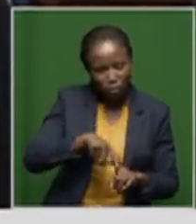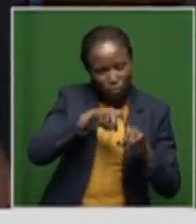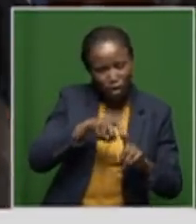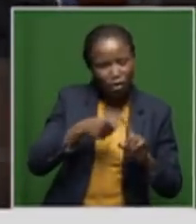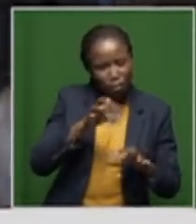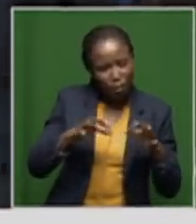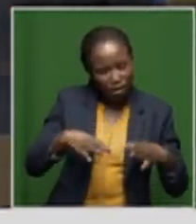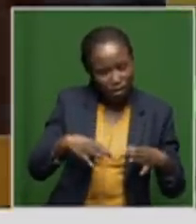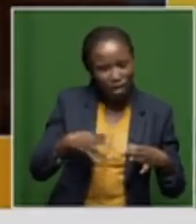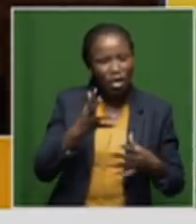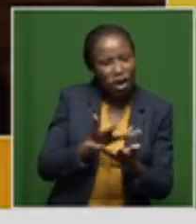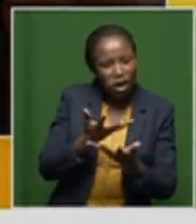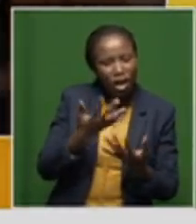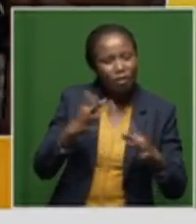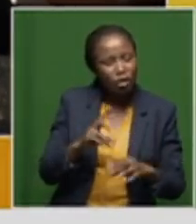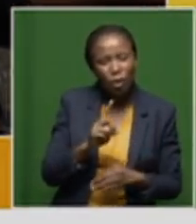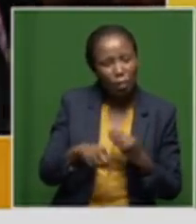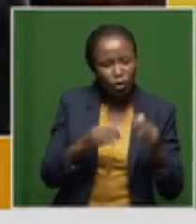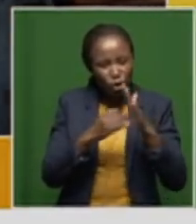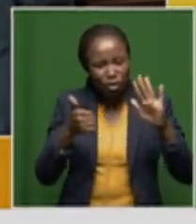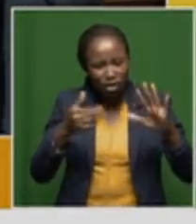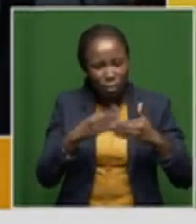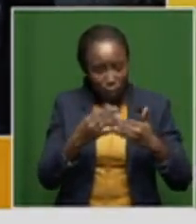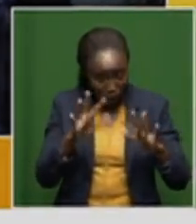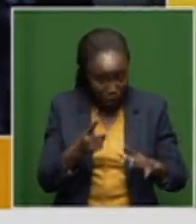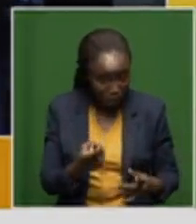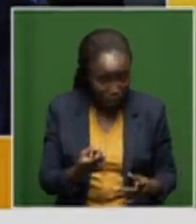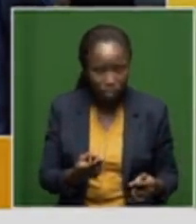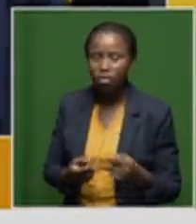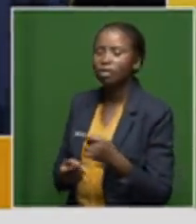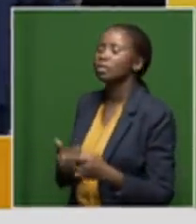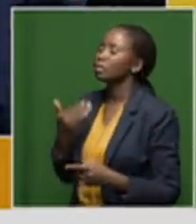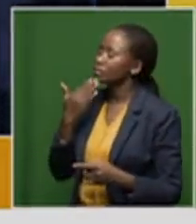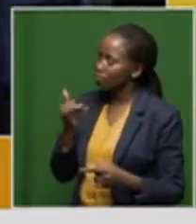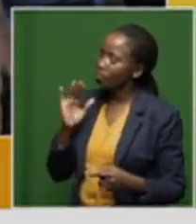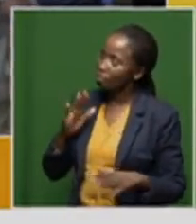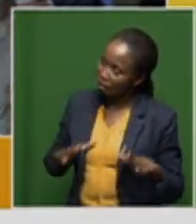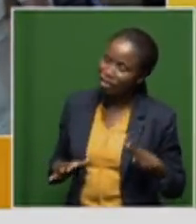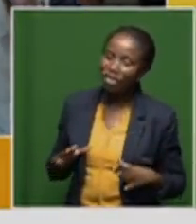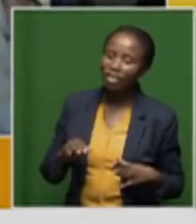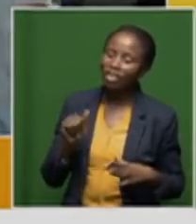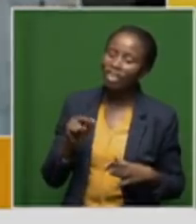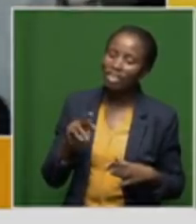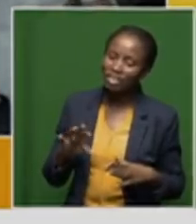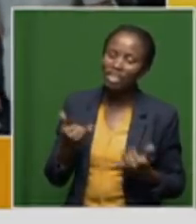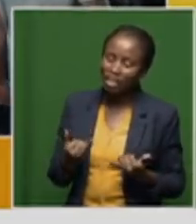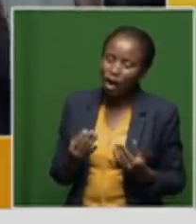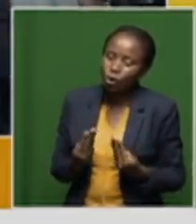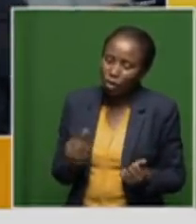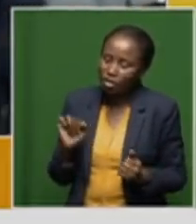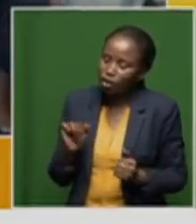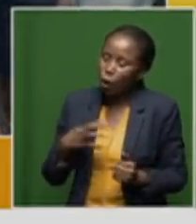party? What have your engagements been with any of the top 6 members, if you have? Okay. Be patient. The ANC is dealing with its own